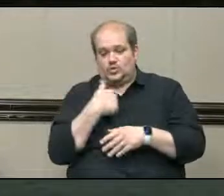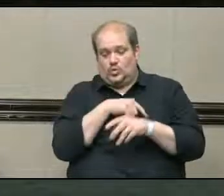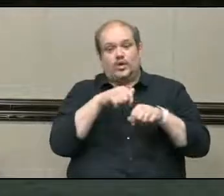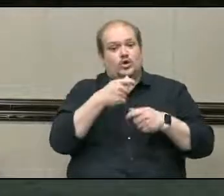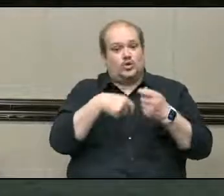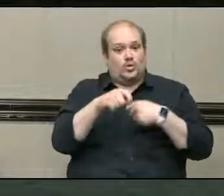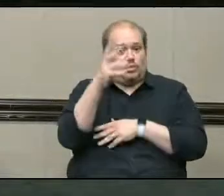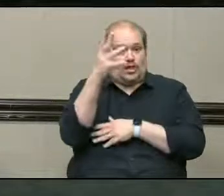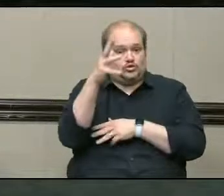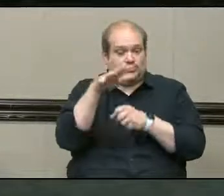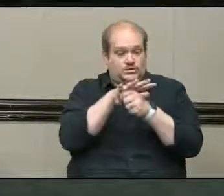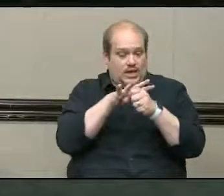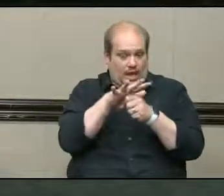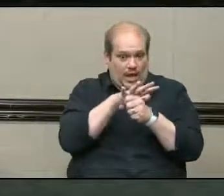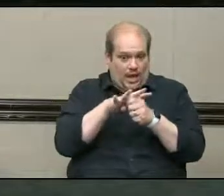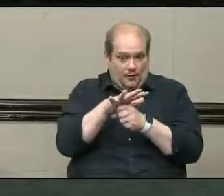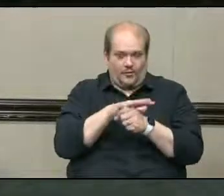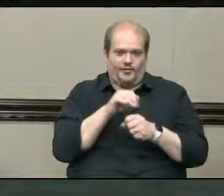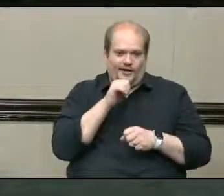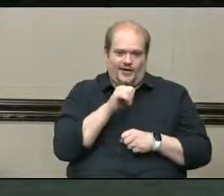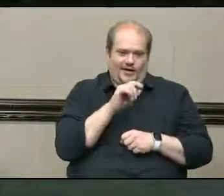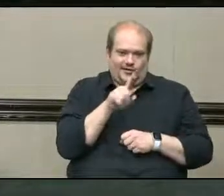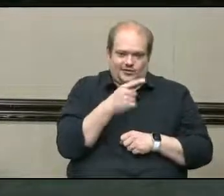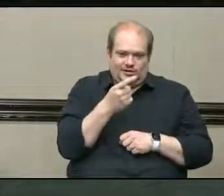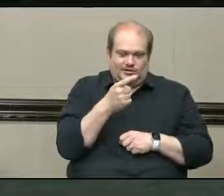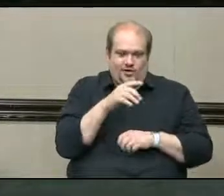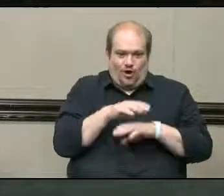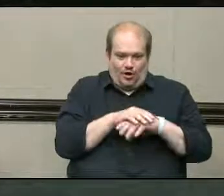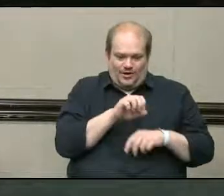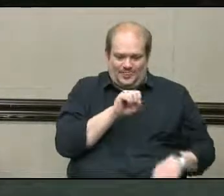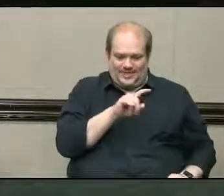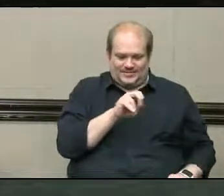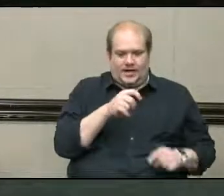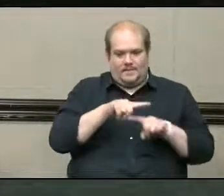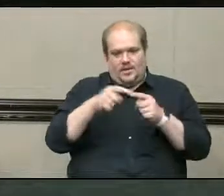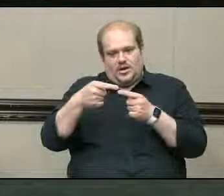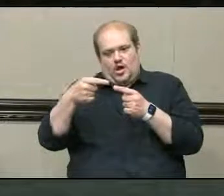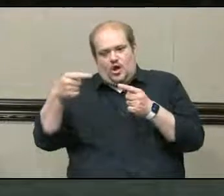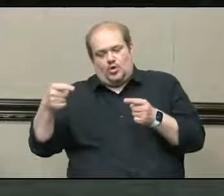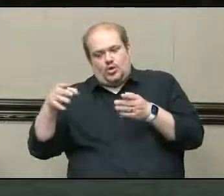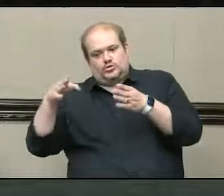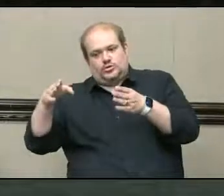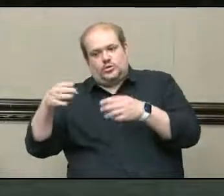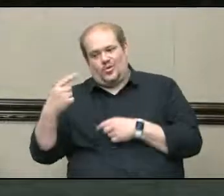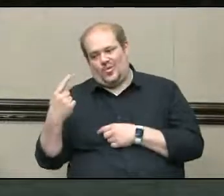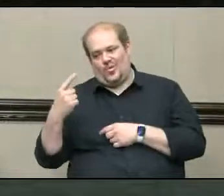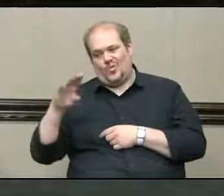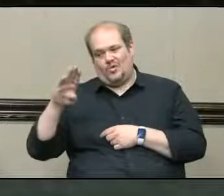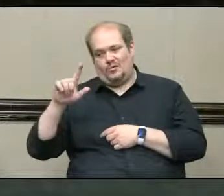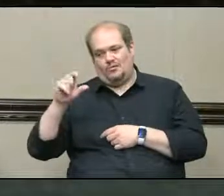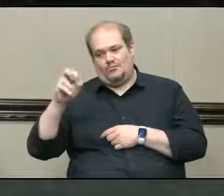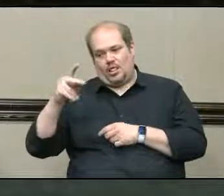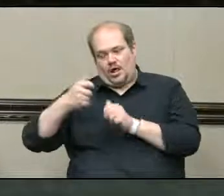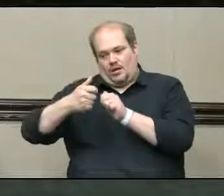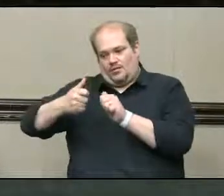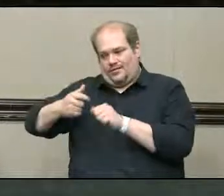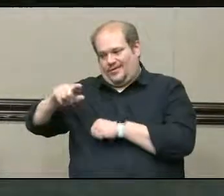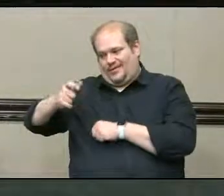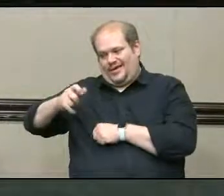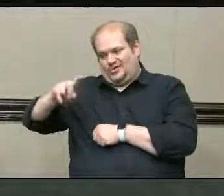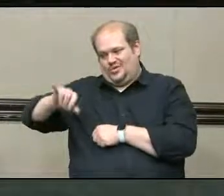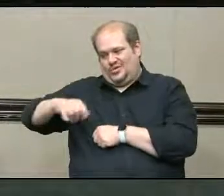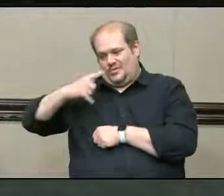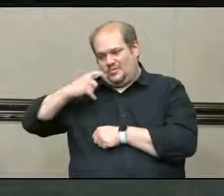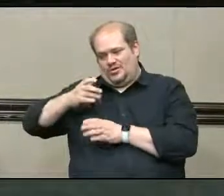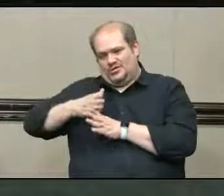replaced trees in an area not just necessarily on the site but across the roadway or a block away, and we couldn't do that because it